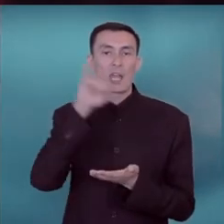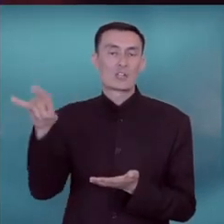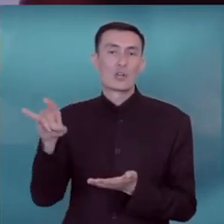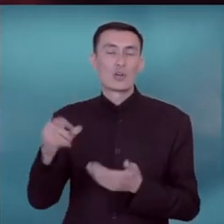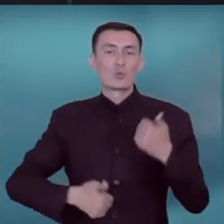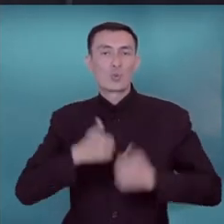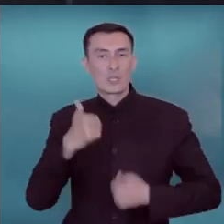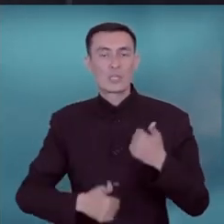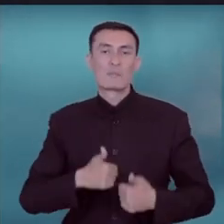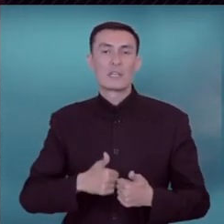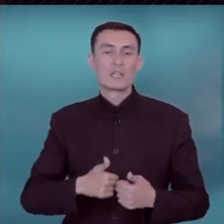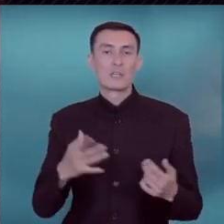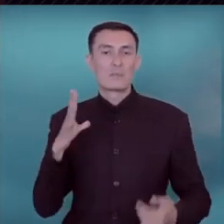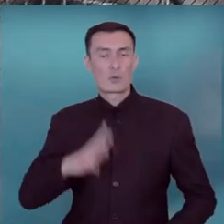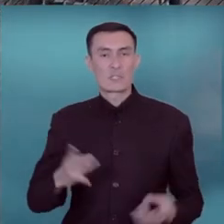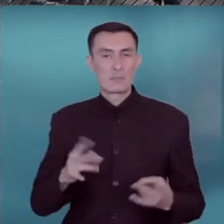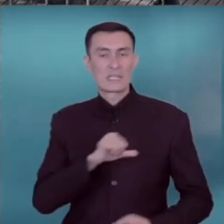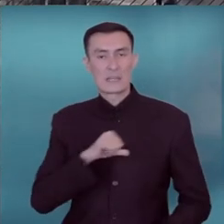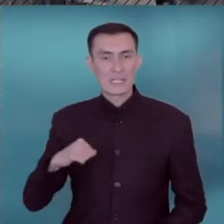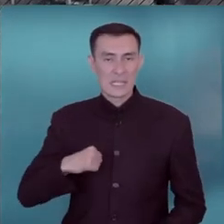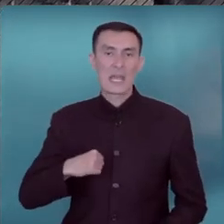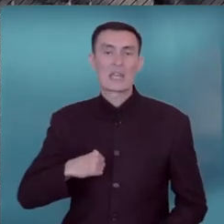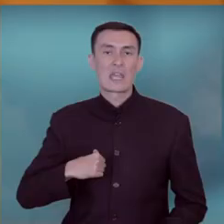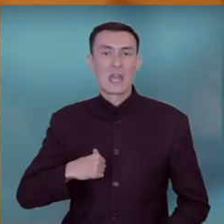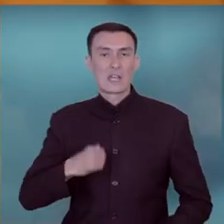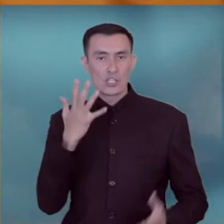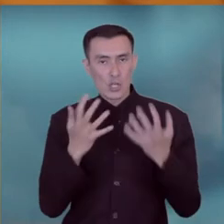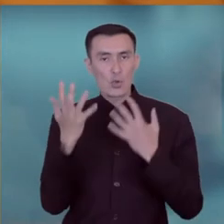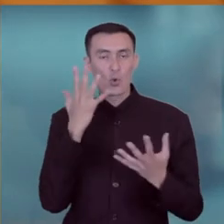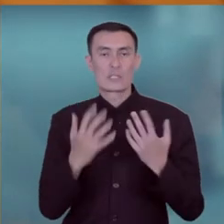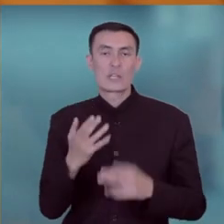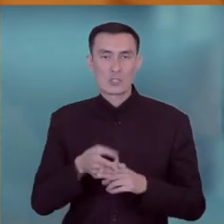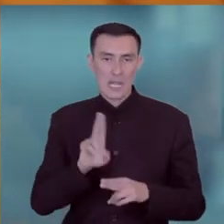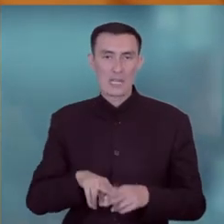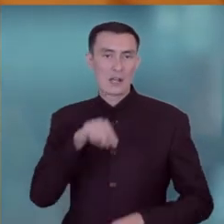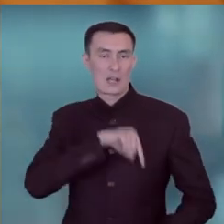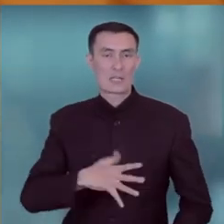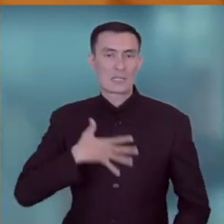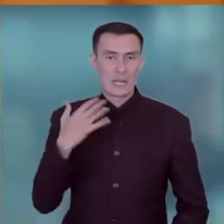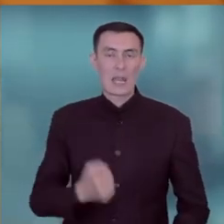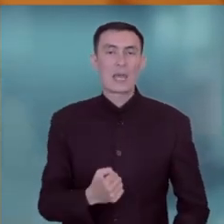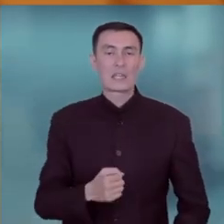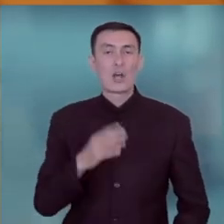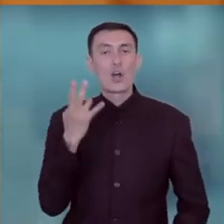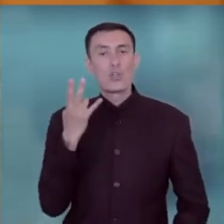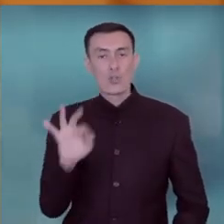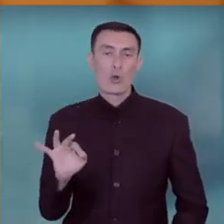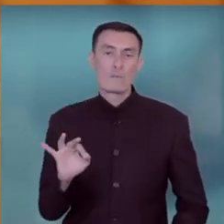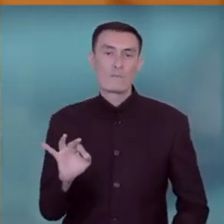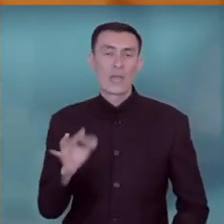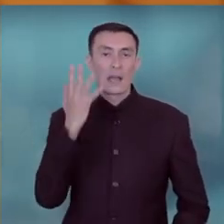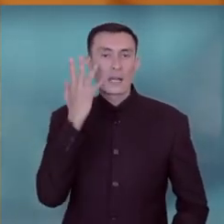often travel for tournaments. You also have to be very responsible and independent, but it makes you